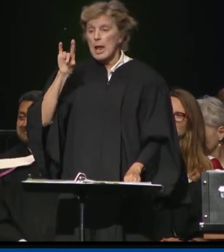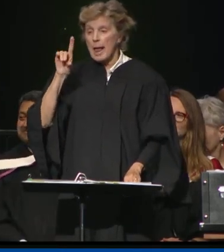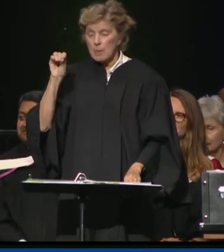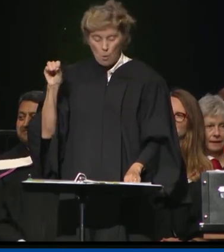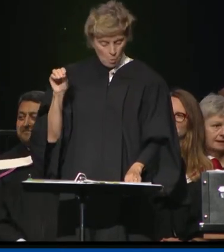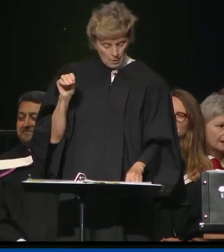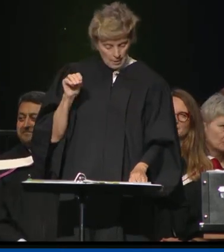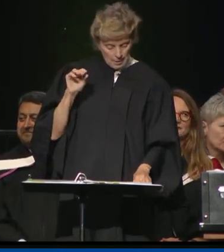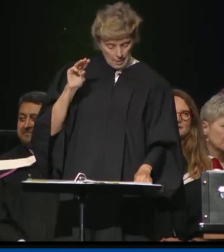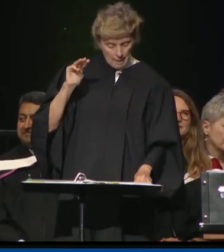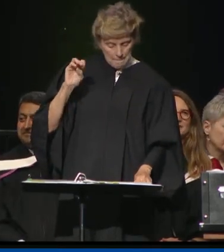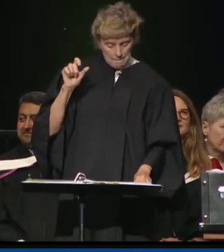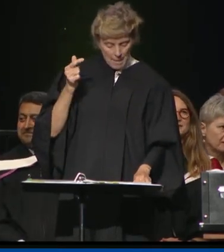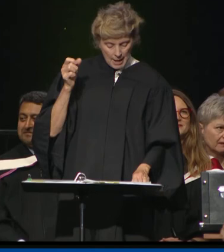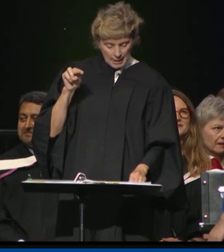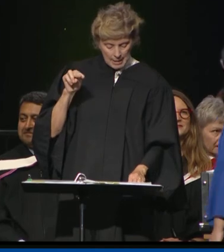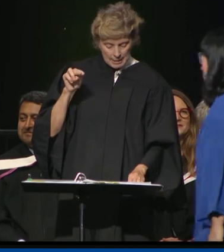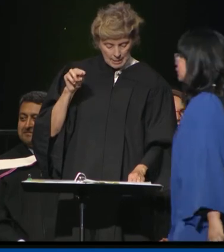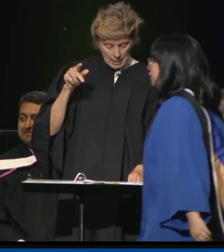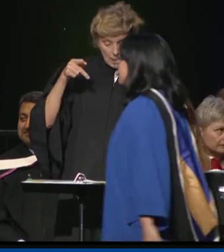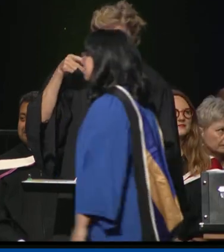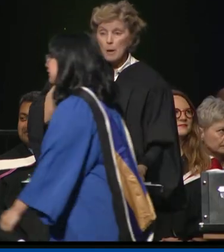Megan Puig, with distinction.